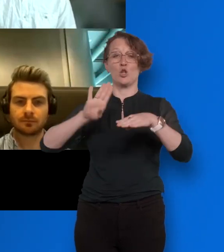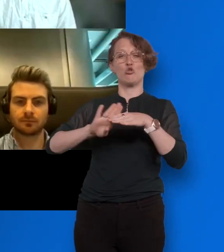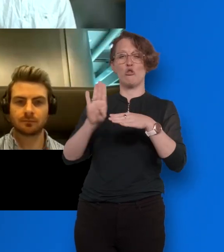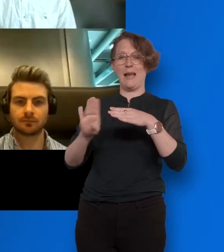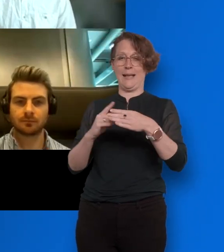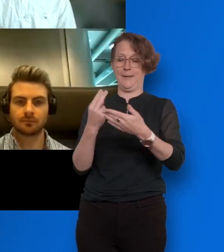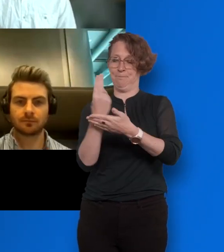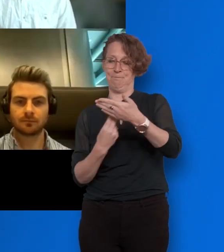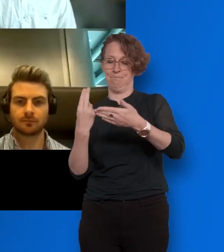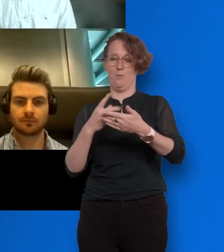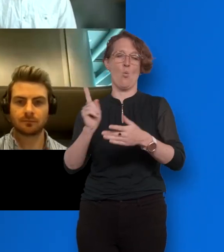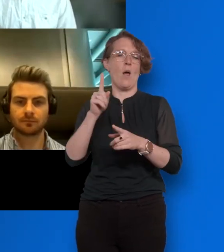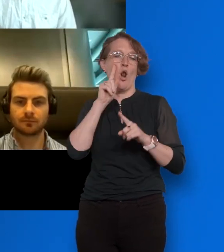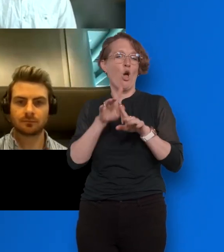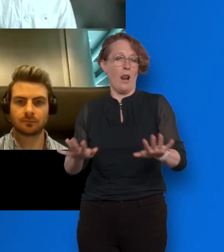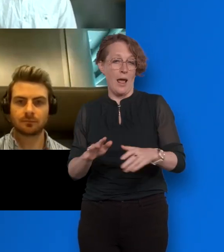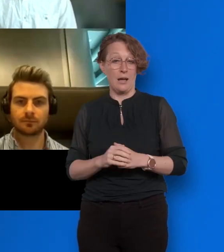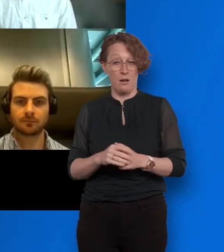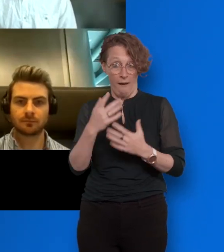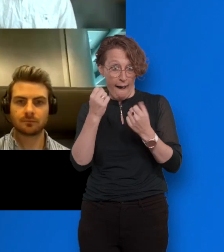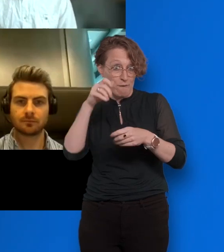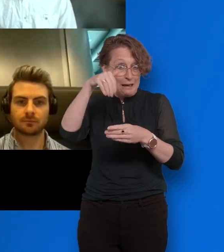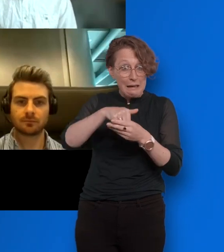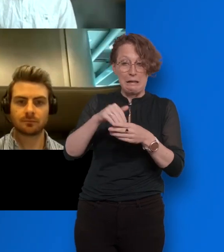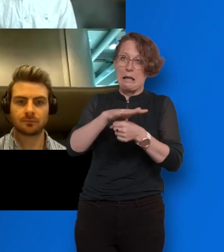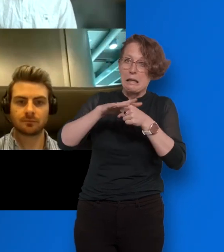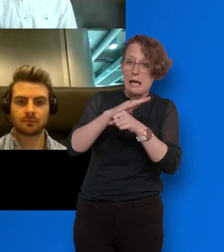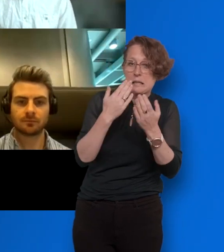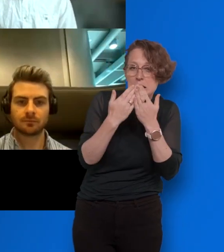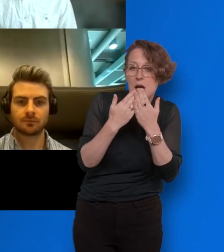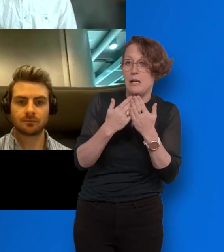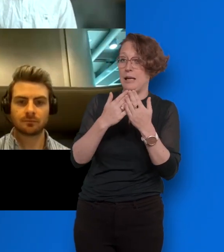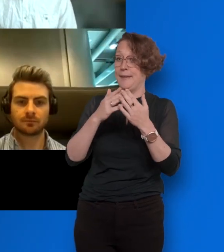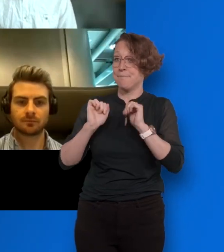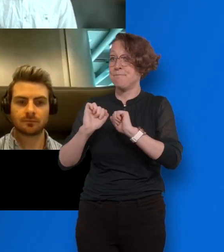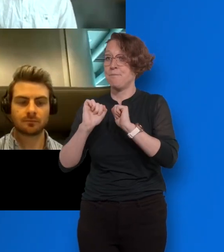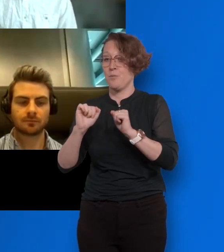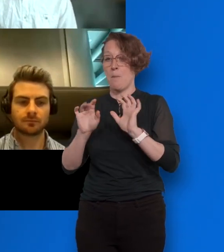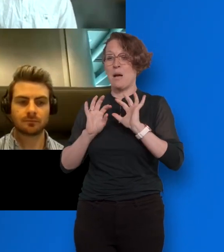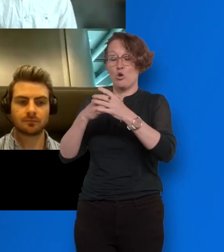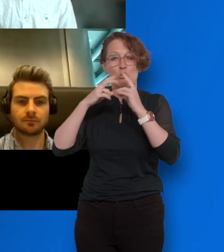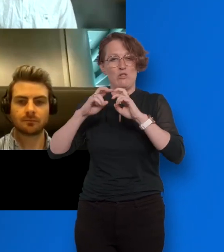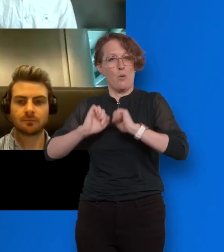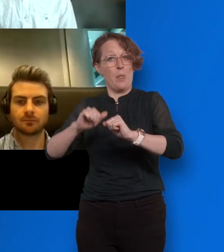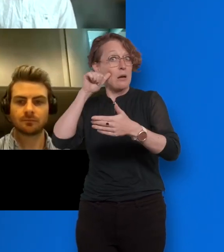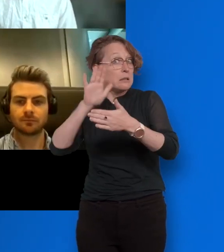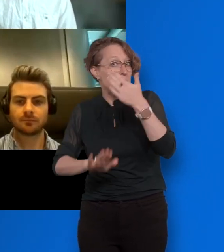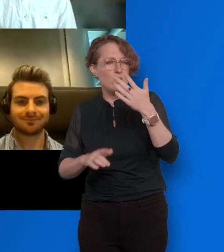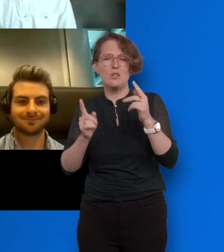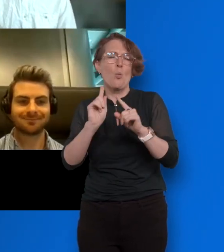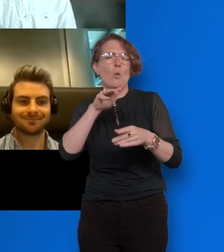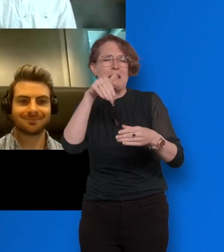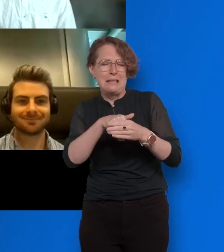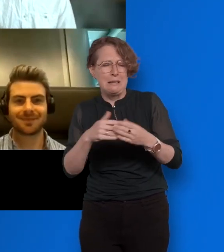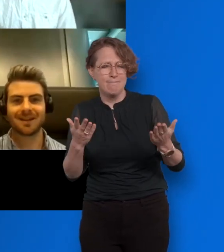like? Would it involve case studies, lived experience of minoritized researchers, for example?